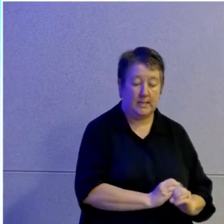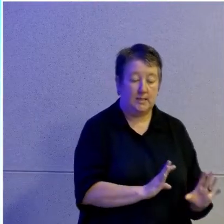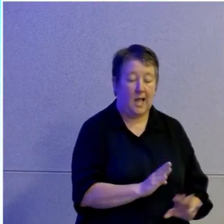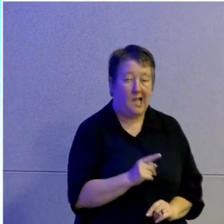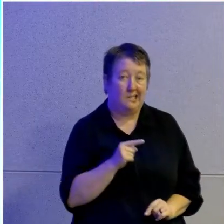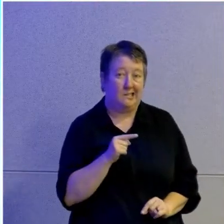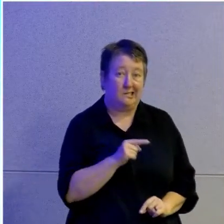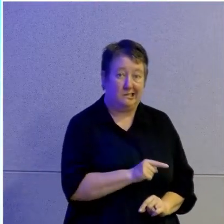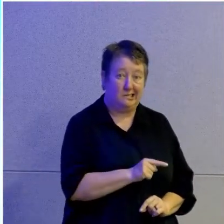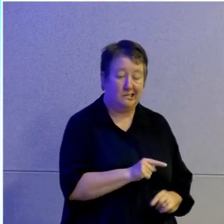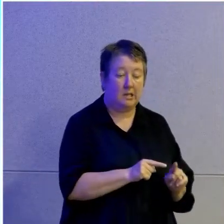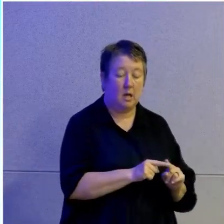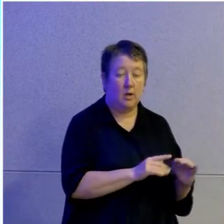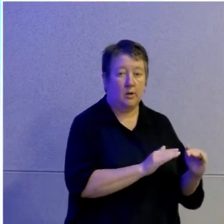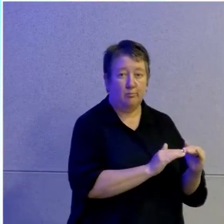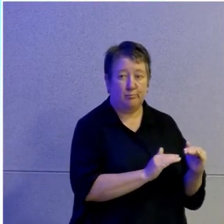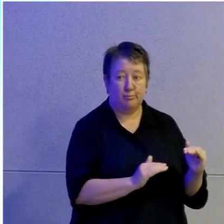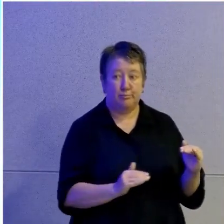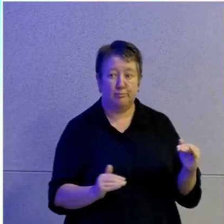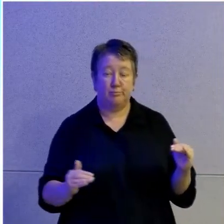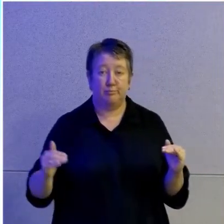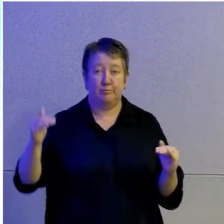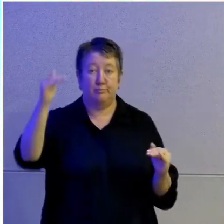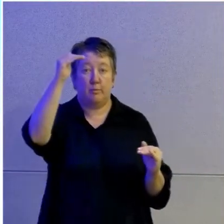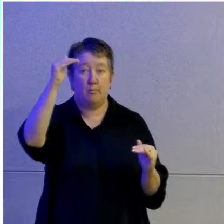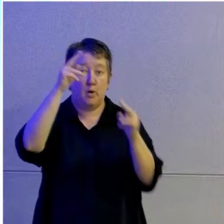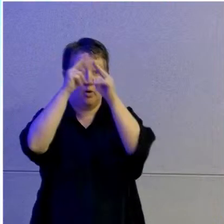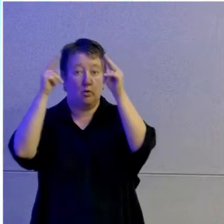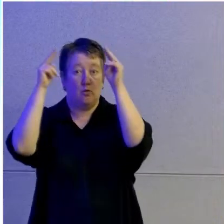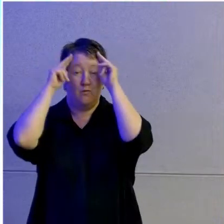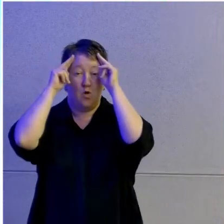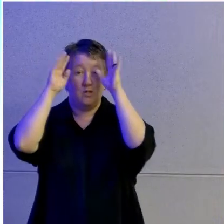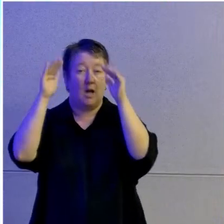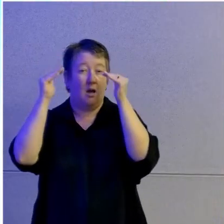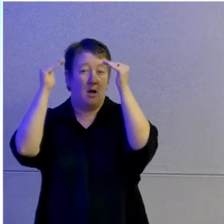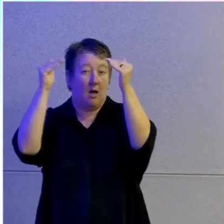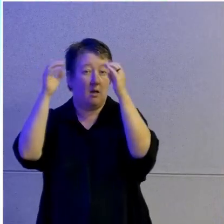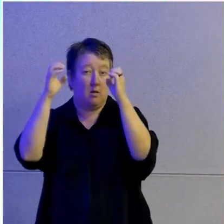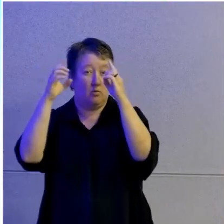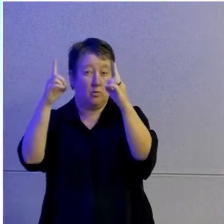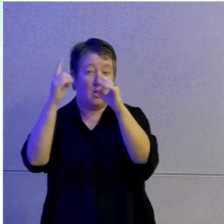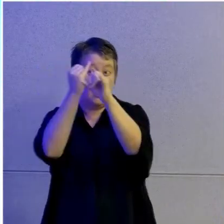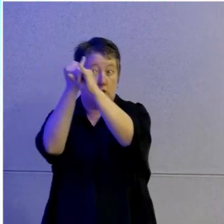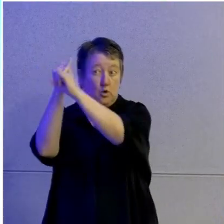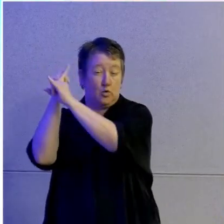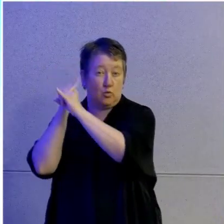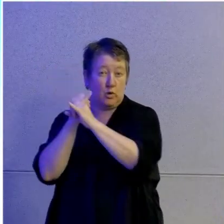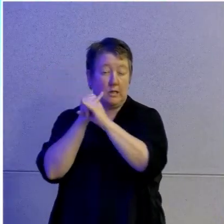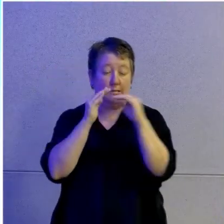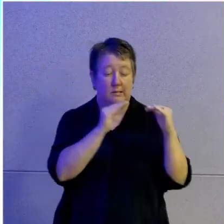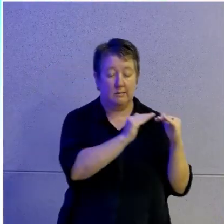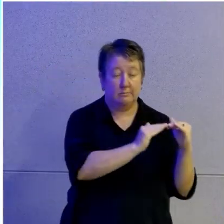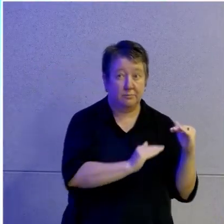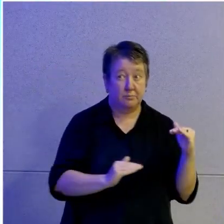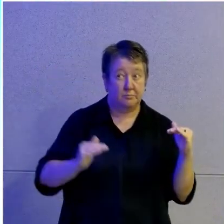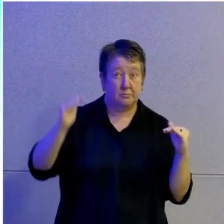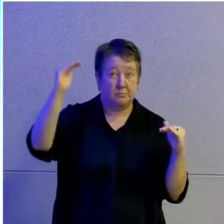the institutions of higher learning, it is our mandate to say, how do we make sure